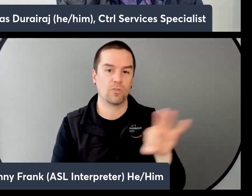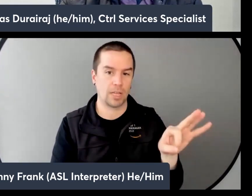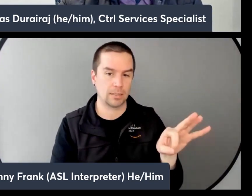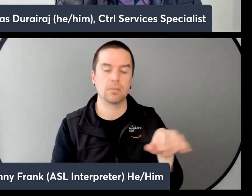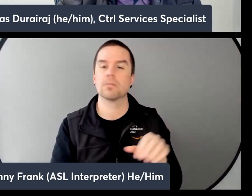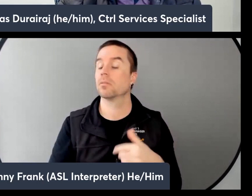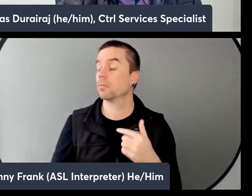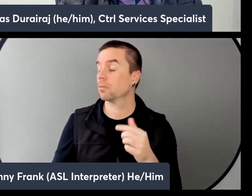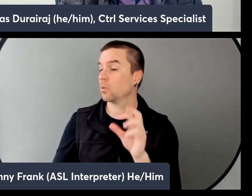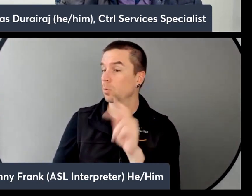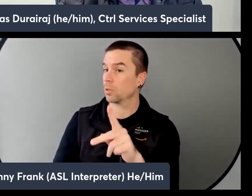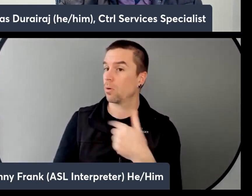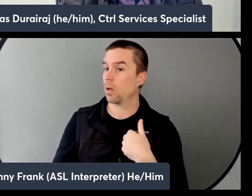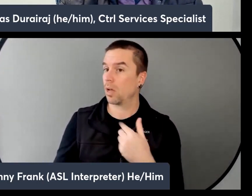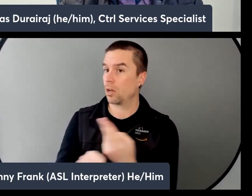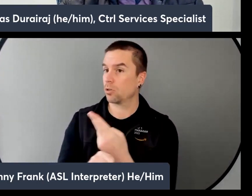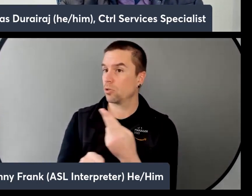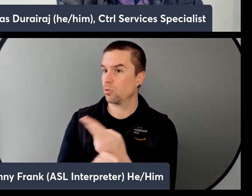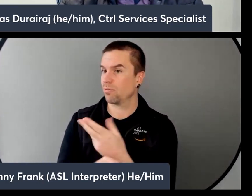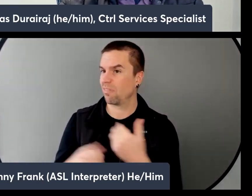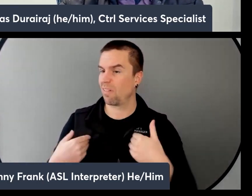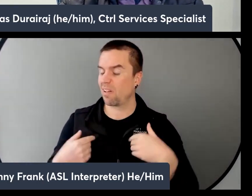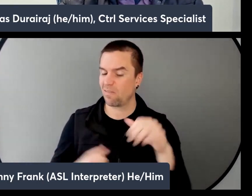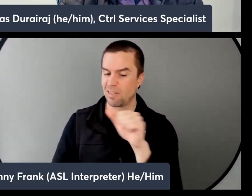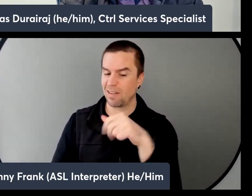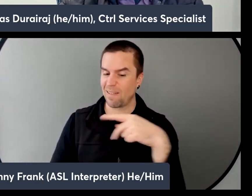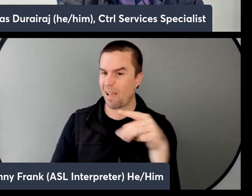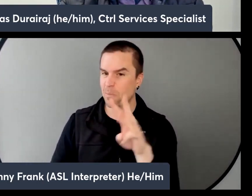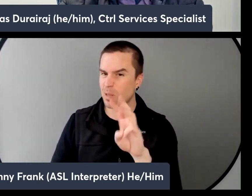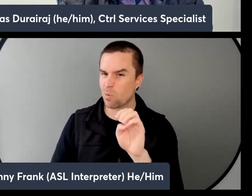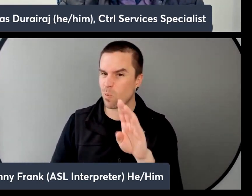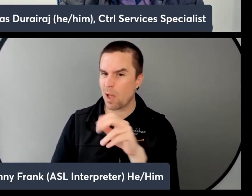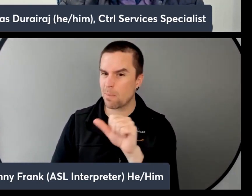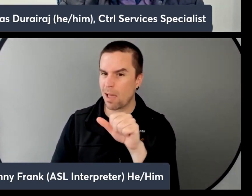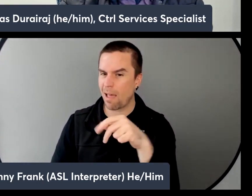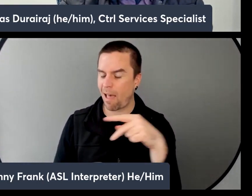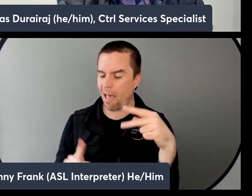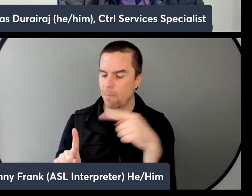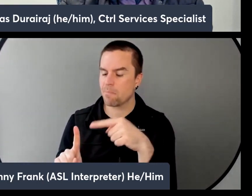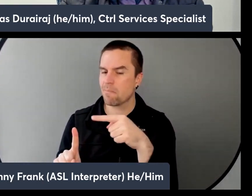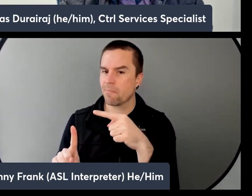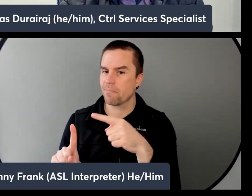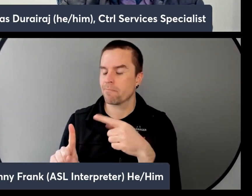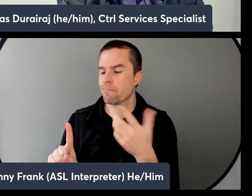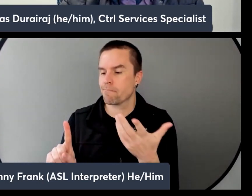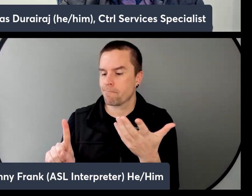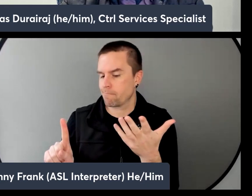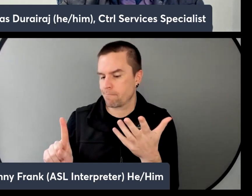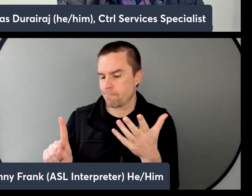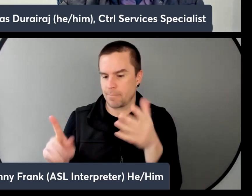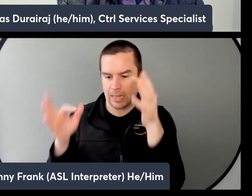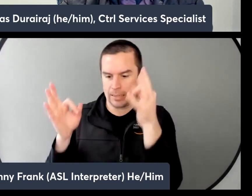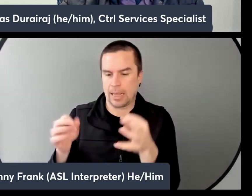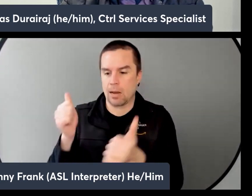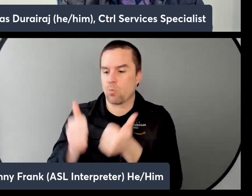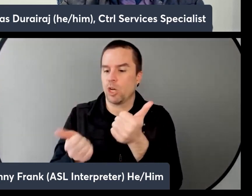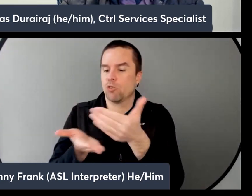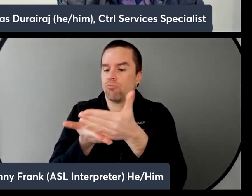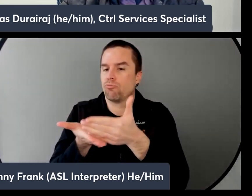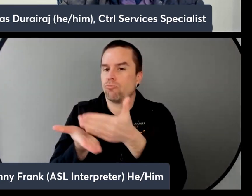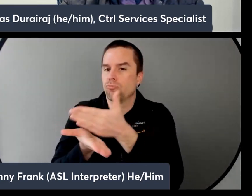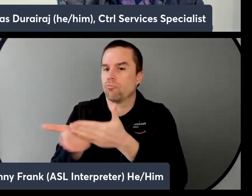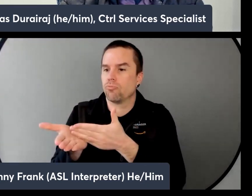could just have like an application, like a web application, and then decide which section of the